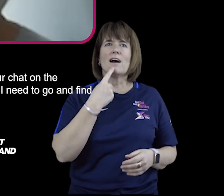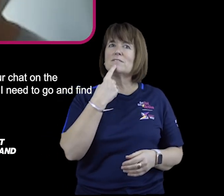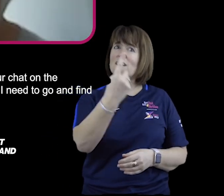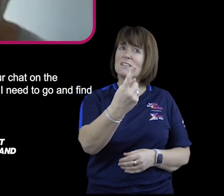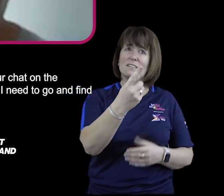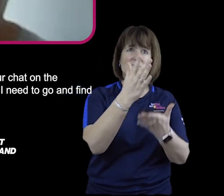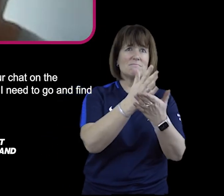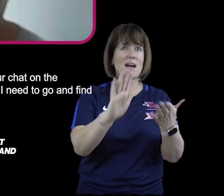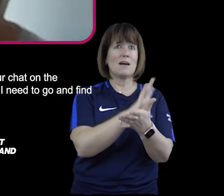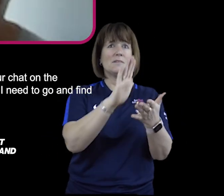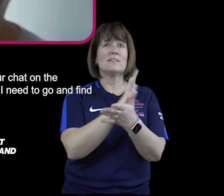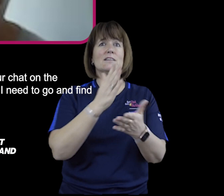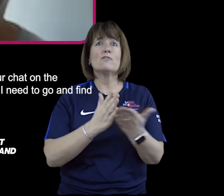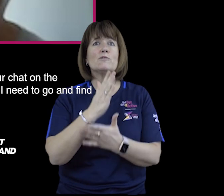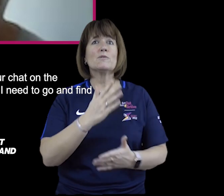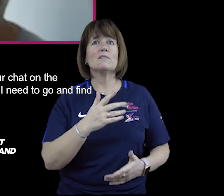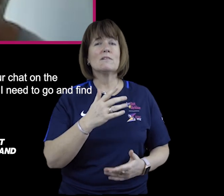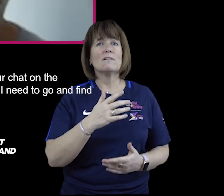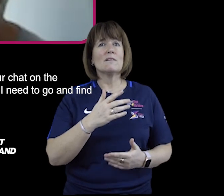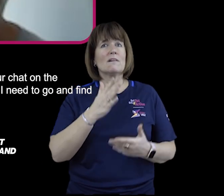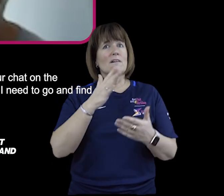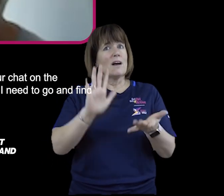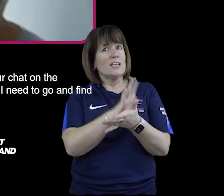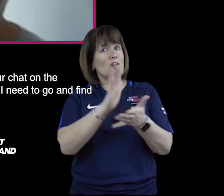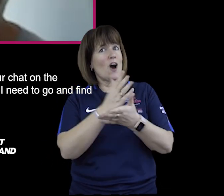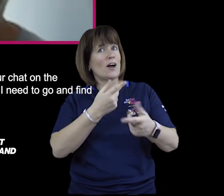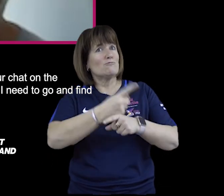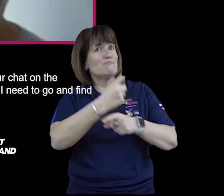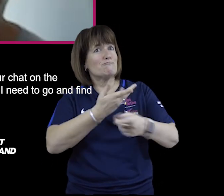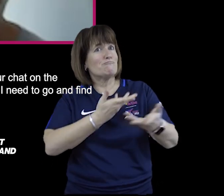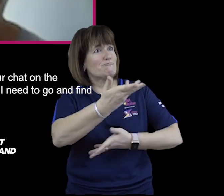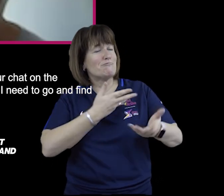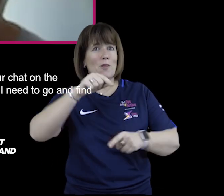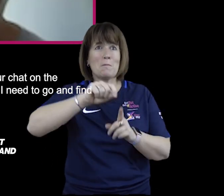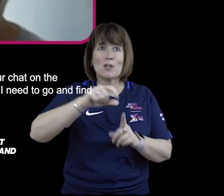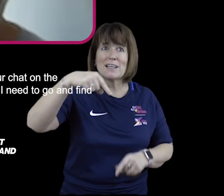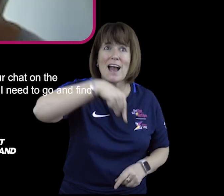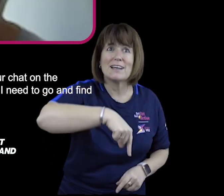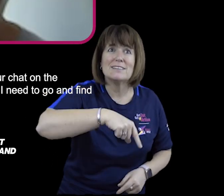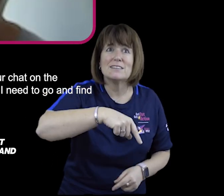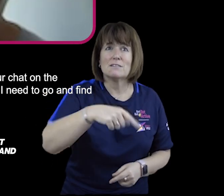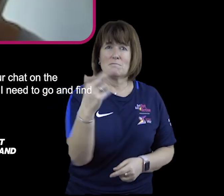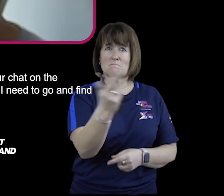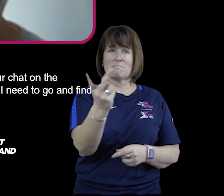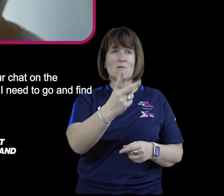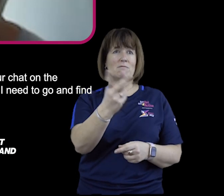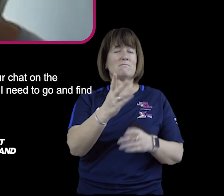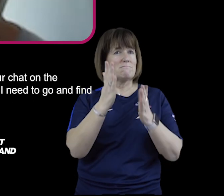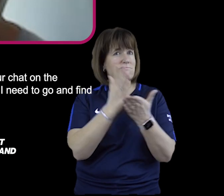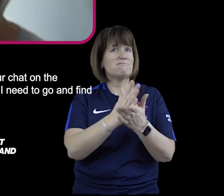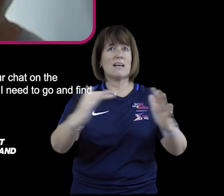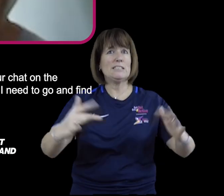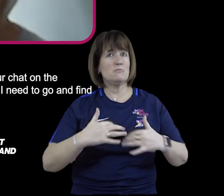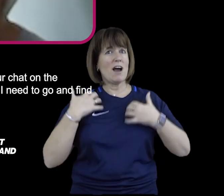Well, I have to say, I'm very happy because I've absolutely thoroughly enjoyed our chat on the podcast.